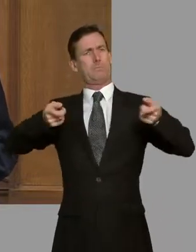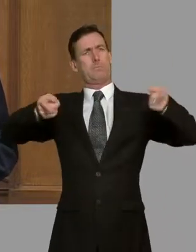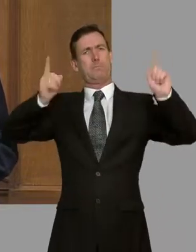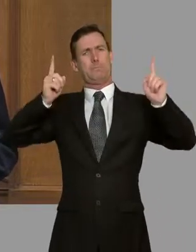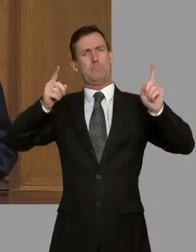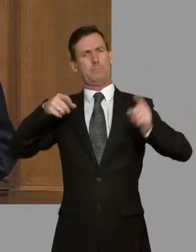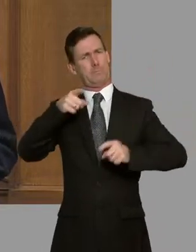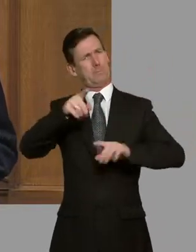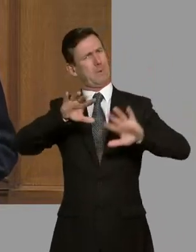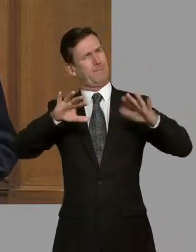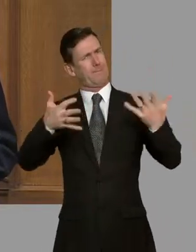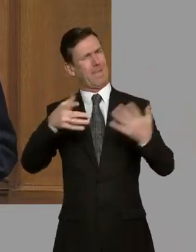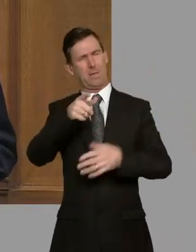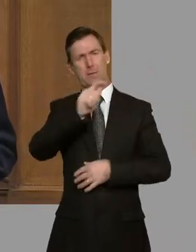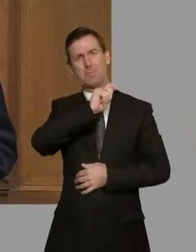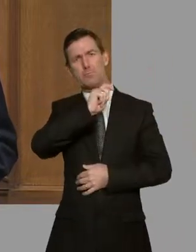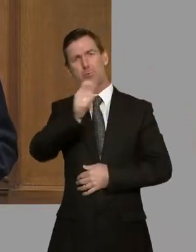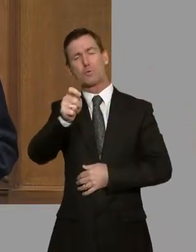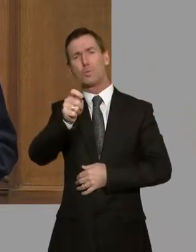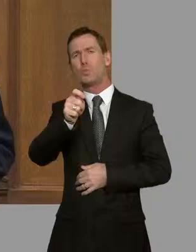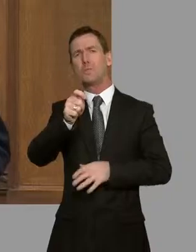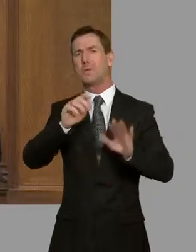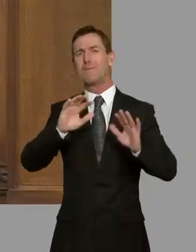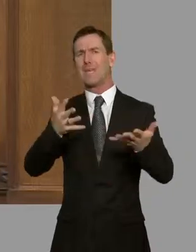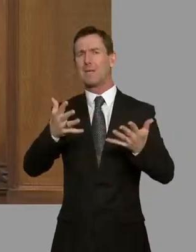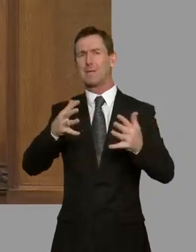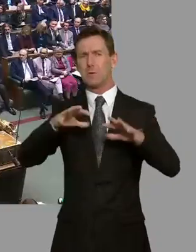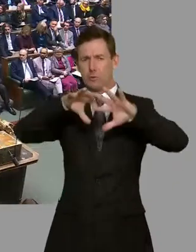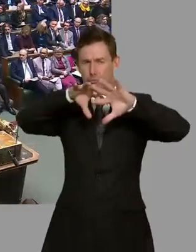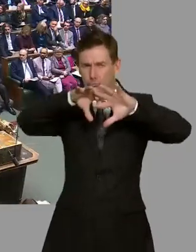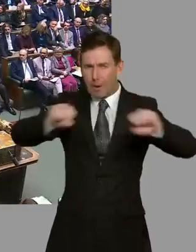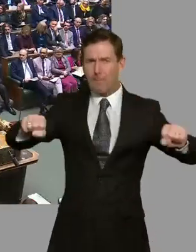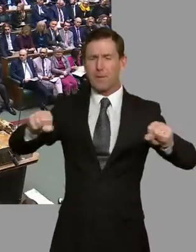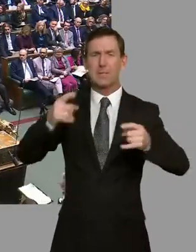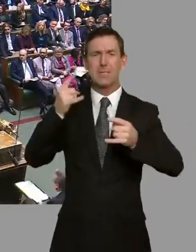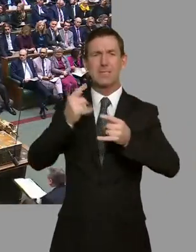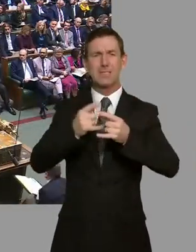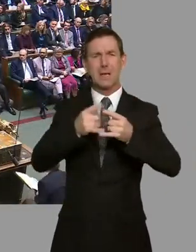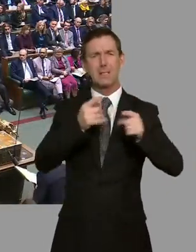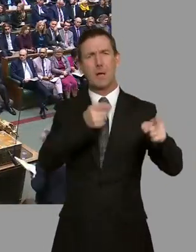rape and sexual abuse against Mohammed Fayed?